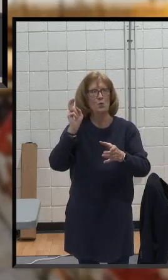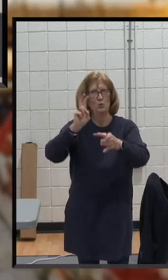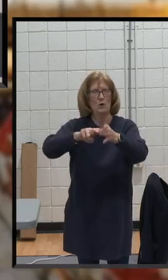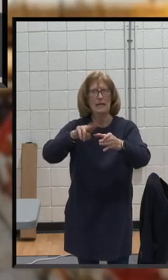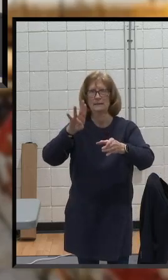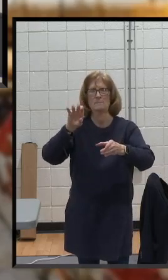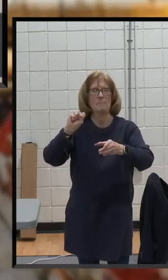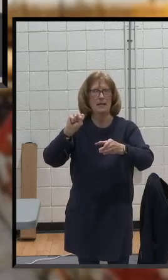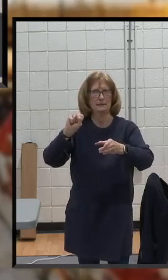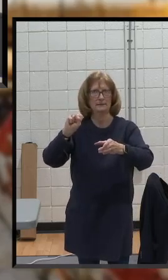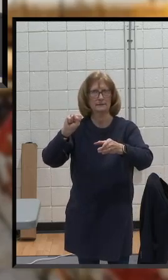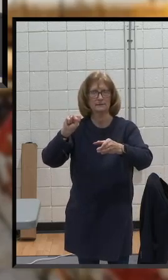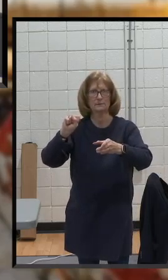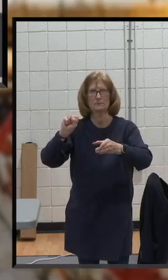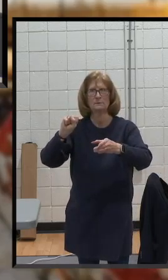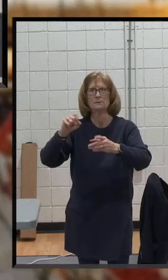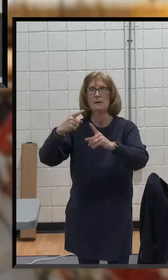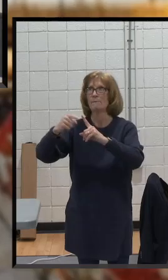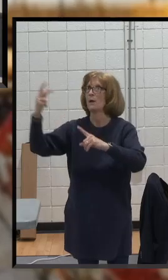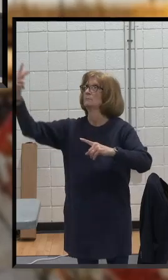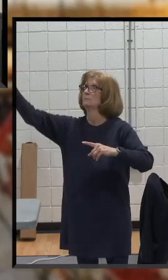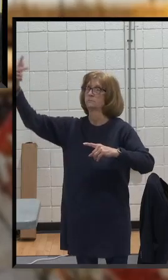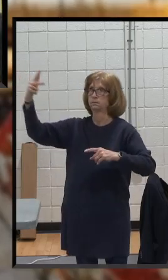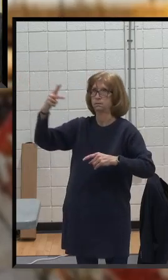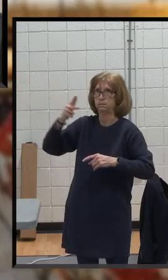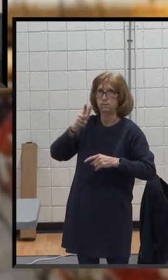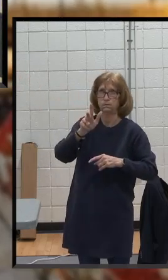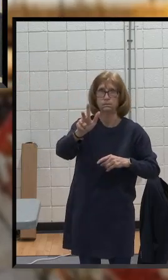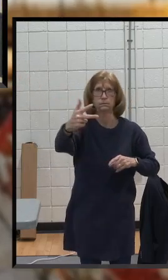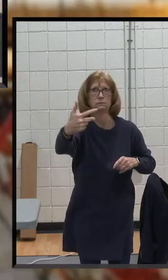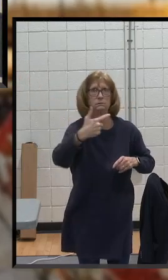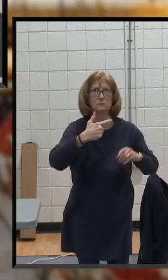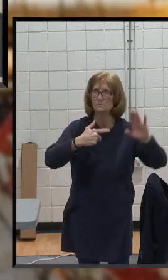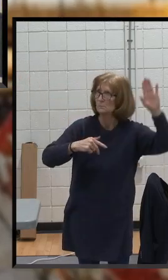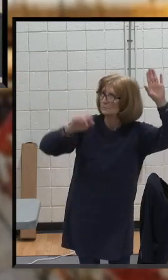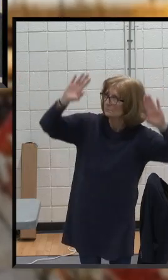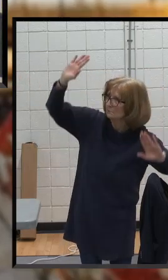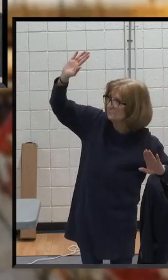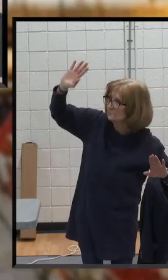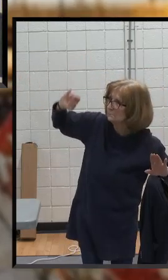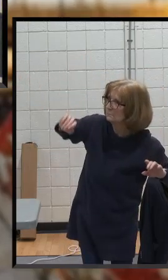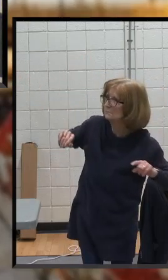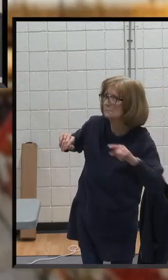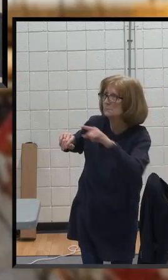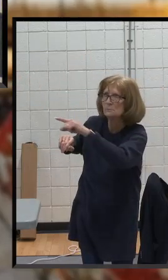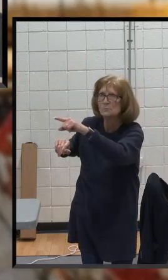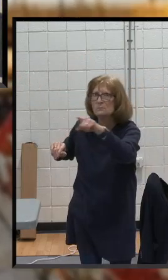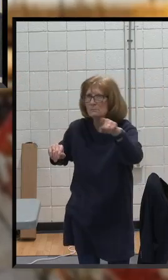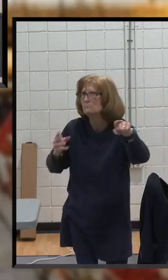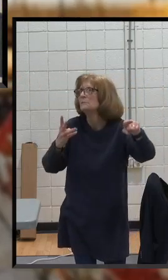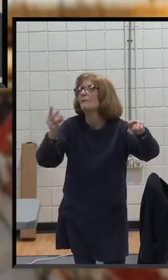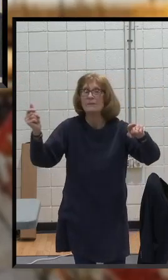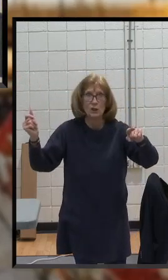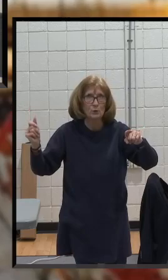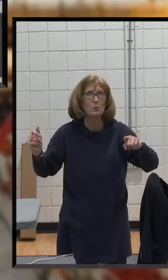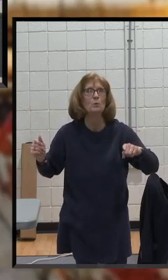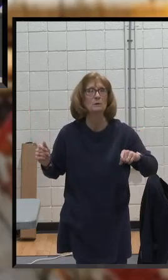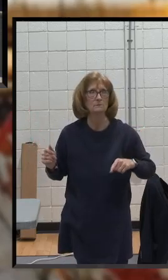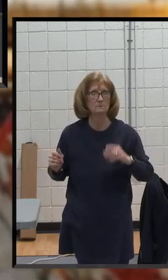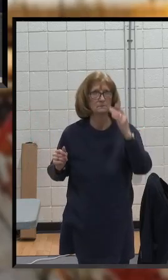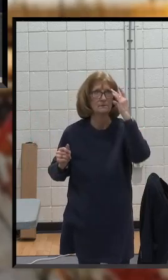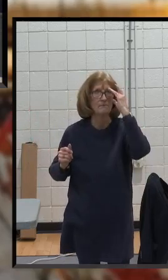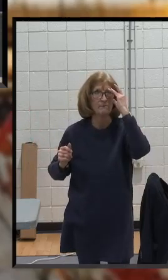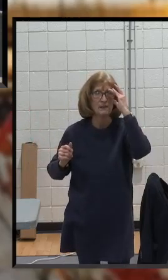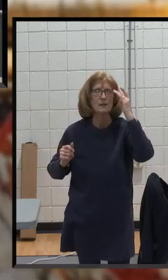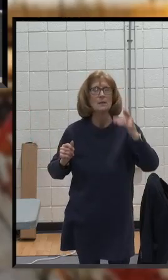operate either from Perrysville or from the surrounding area? A handful of people? Okay.